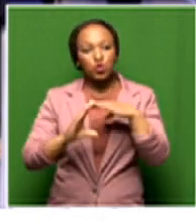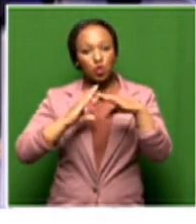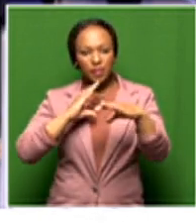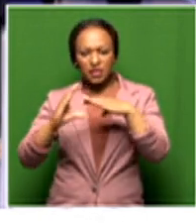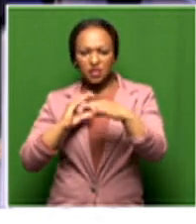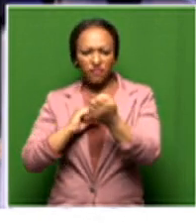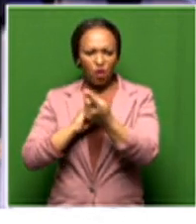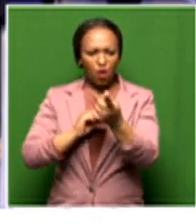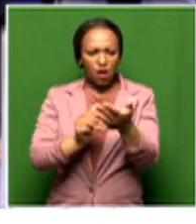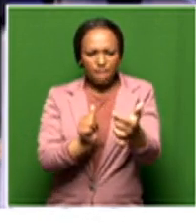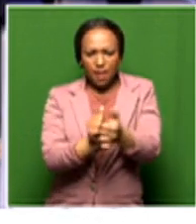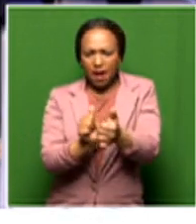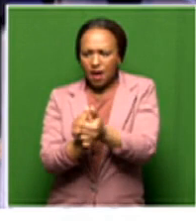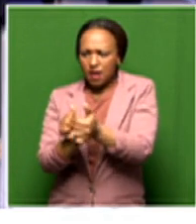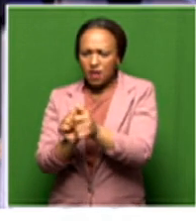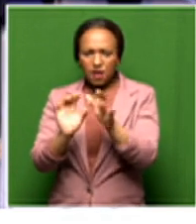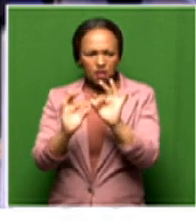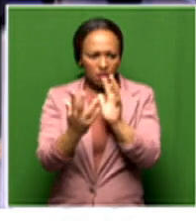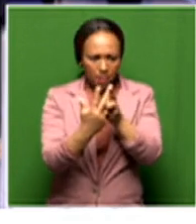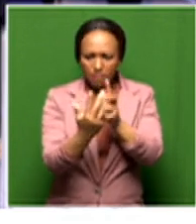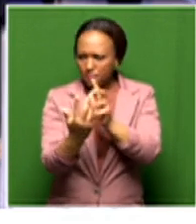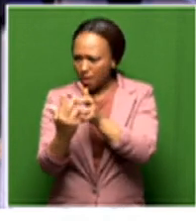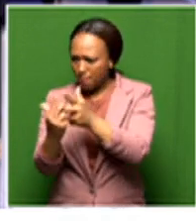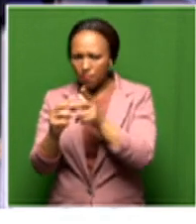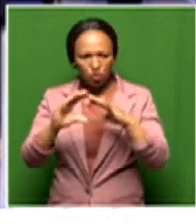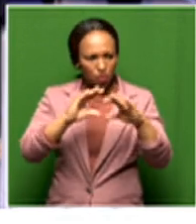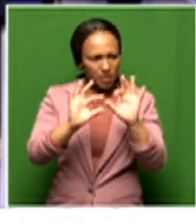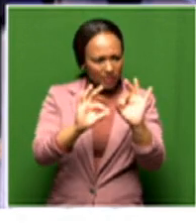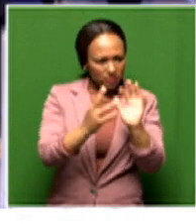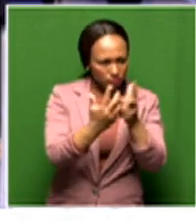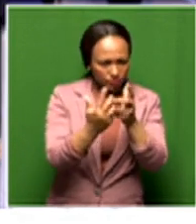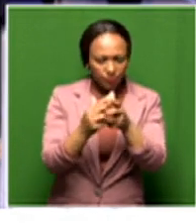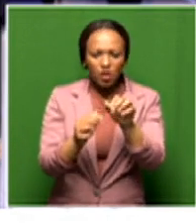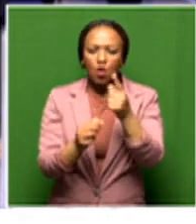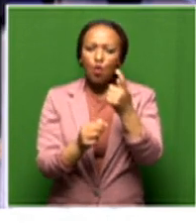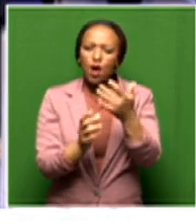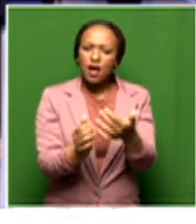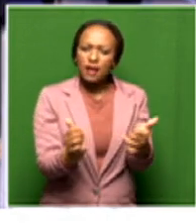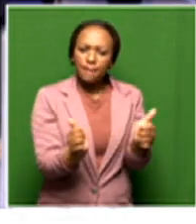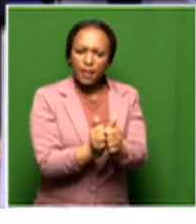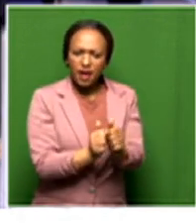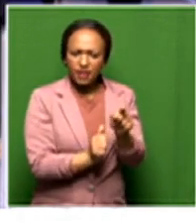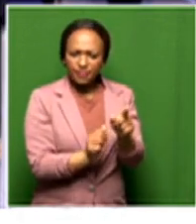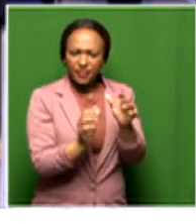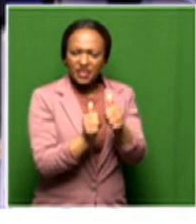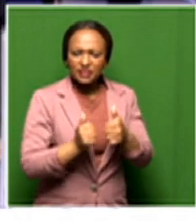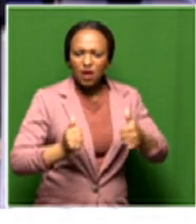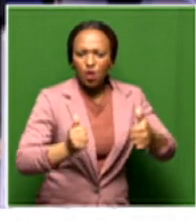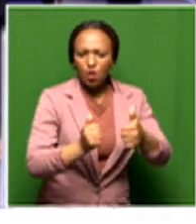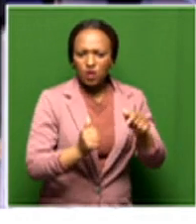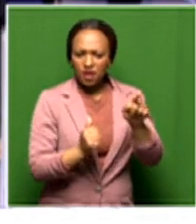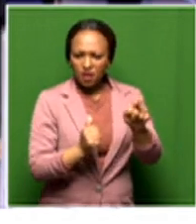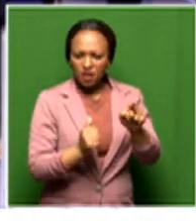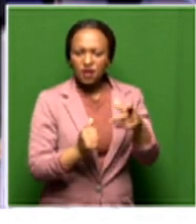to all stakeholders accordingly. Now, one of the stakeholder groups that we have been